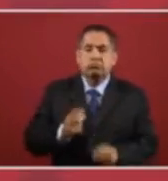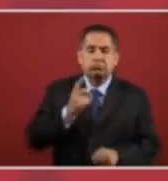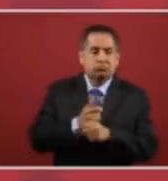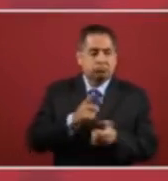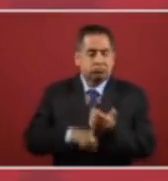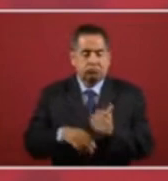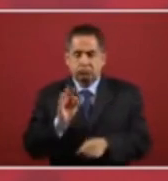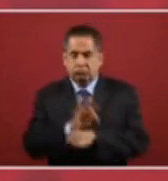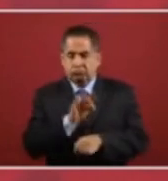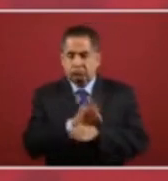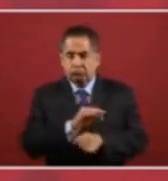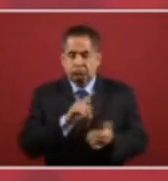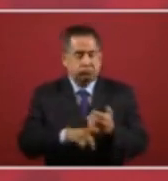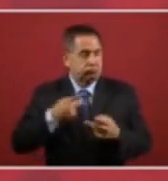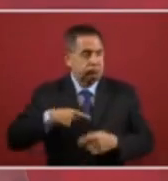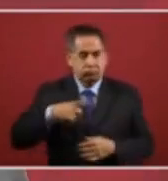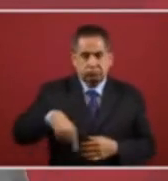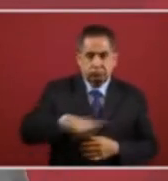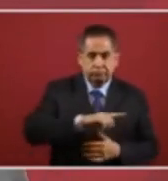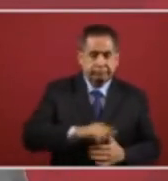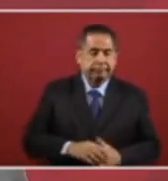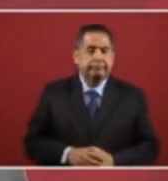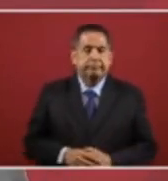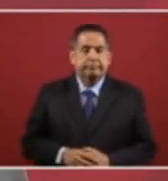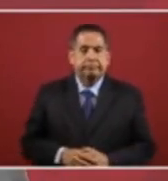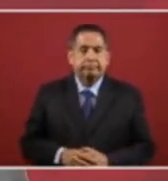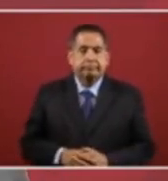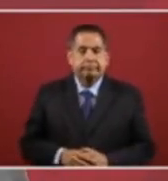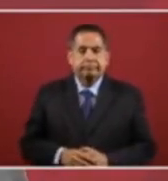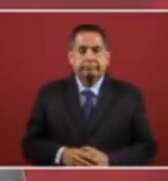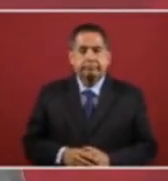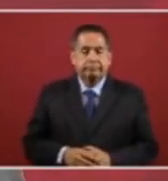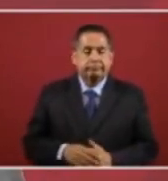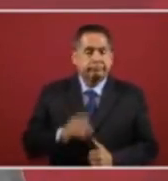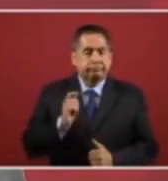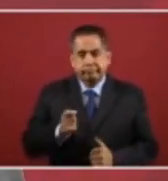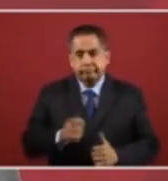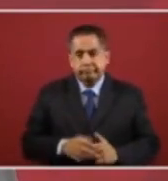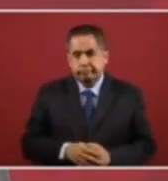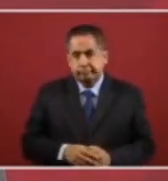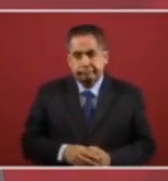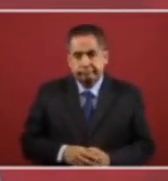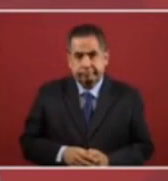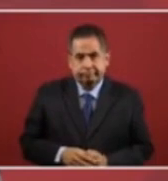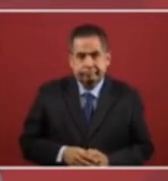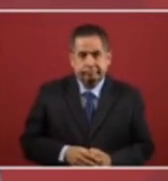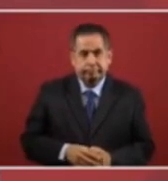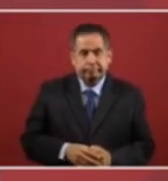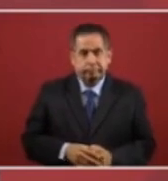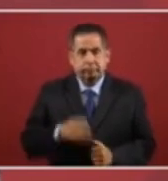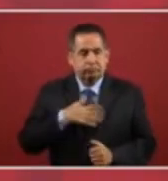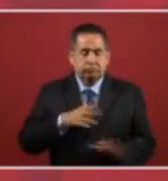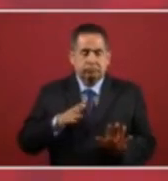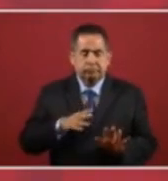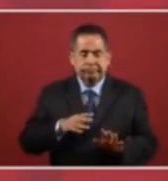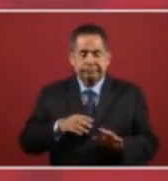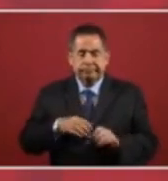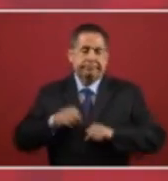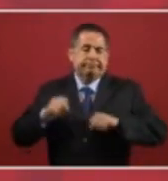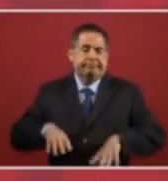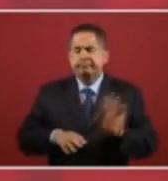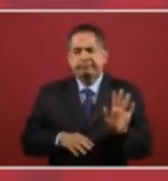they need to provide the protection of the citizens. So no, we are not going to